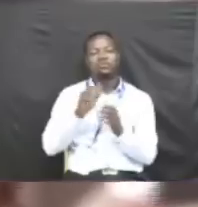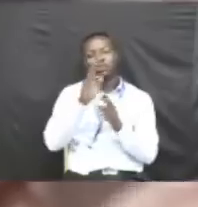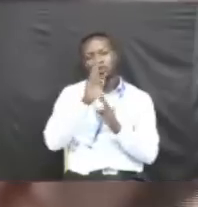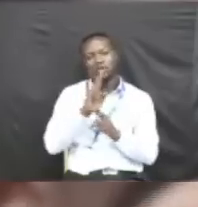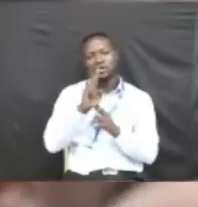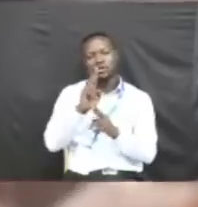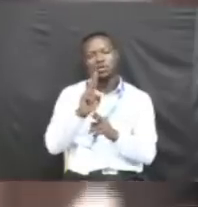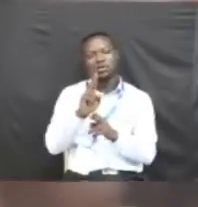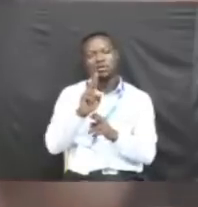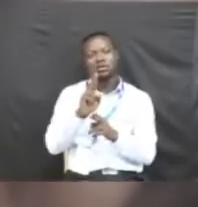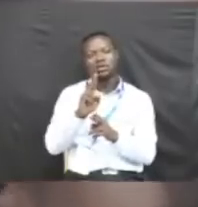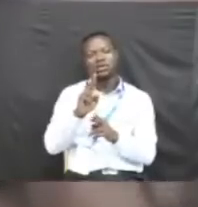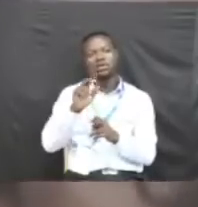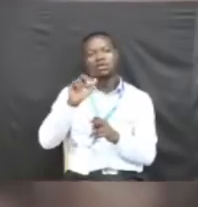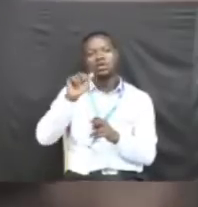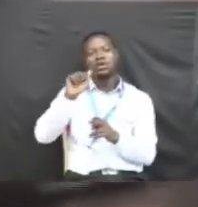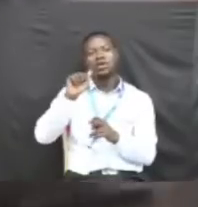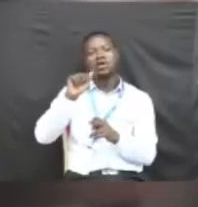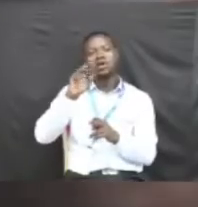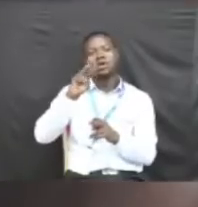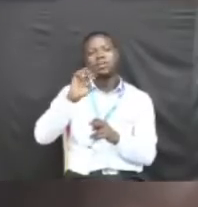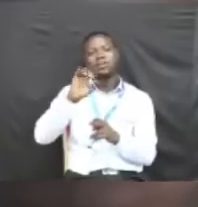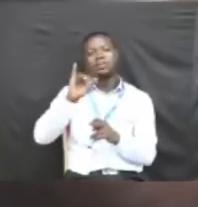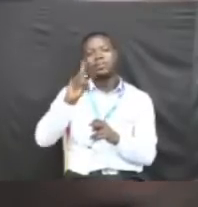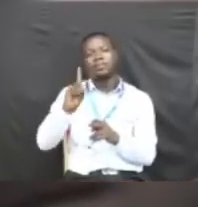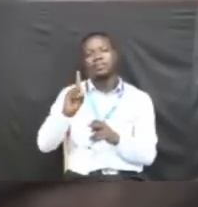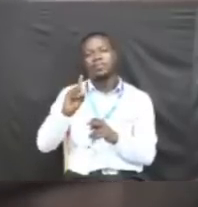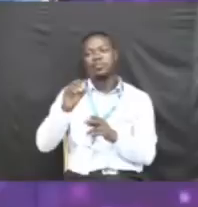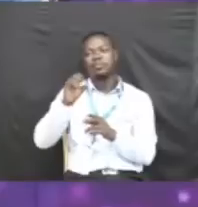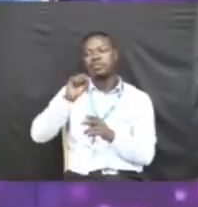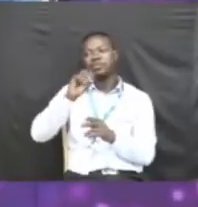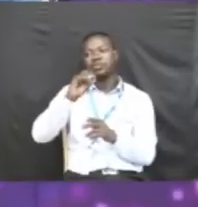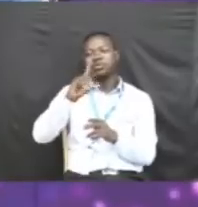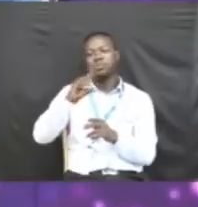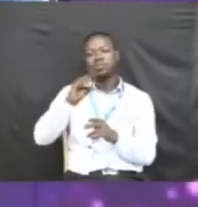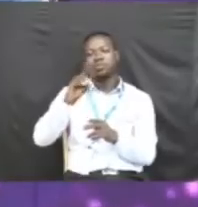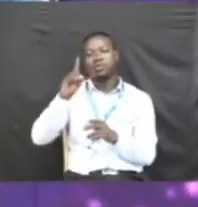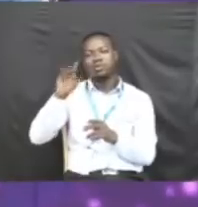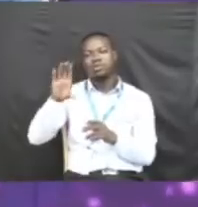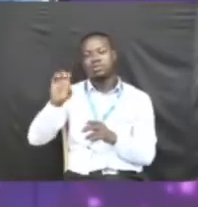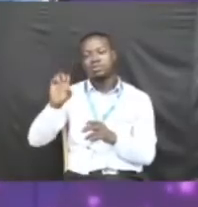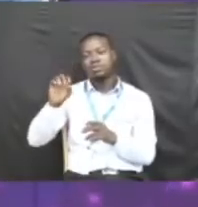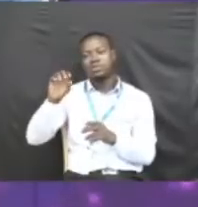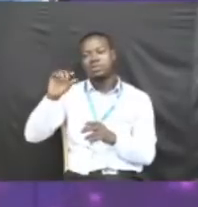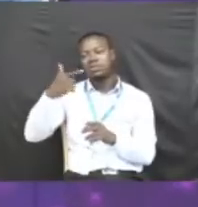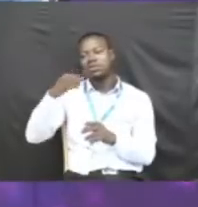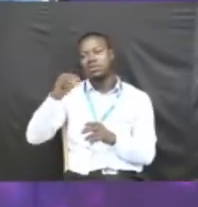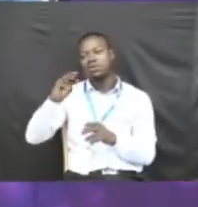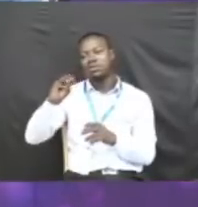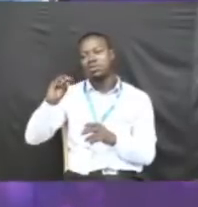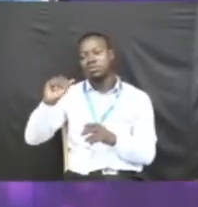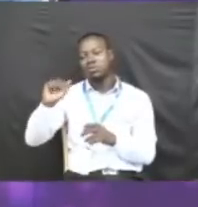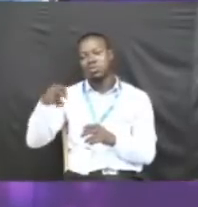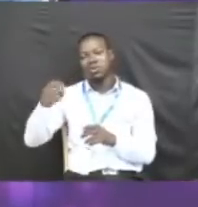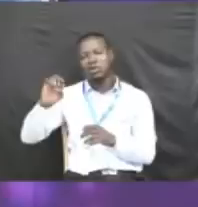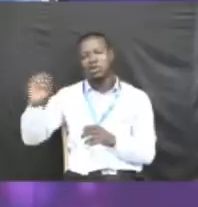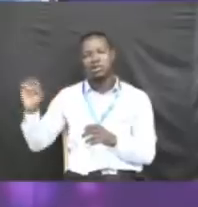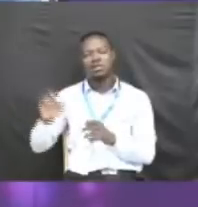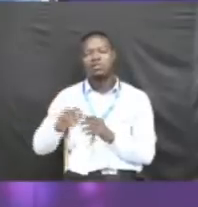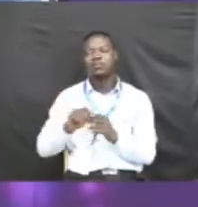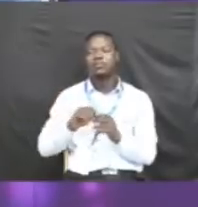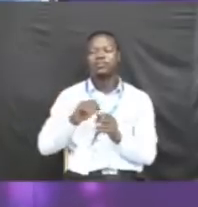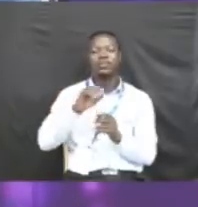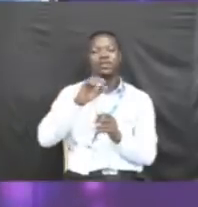MP for band Solomon Dwam DCa East Allah Kasimu